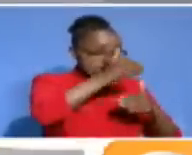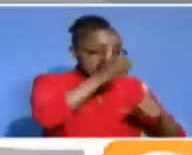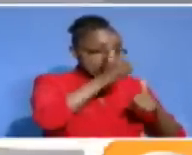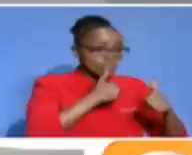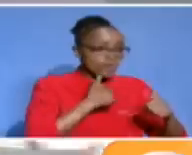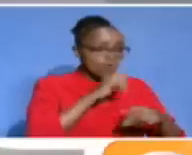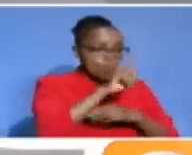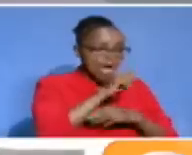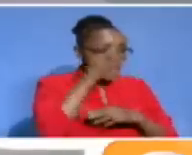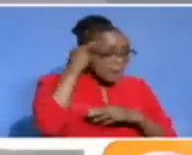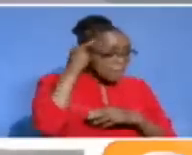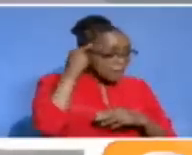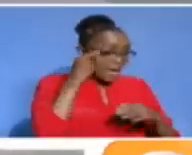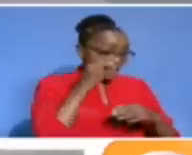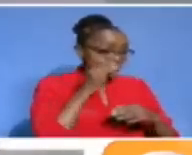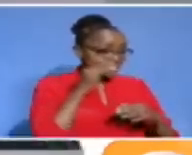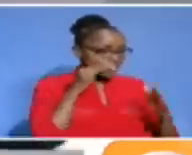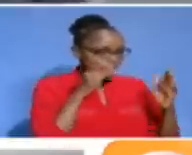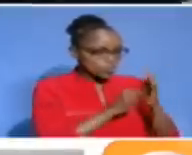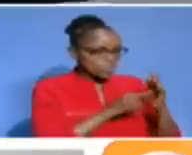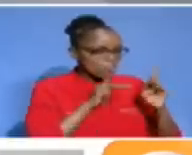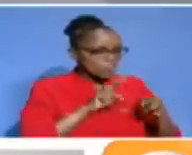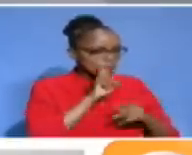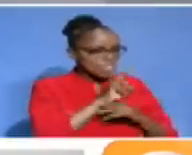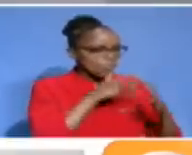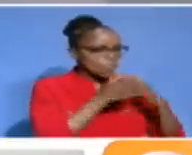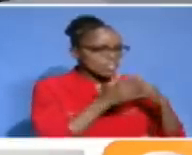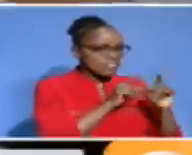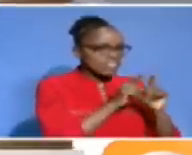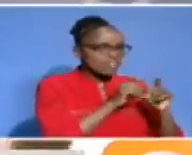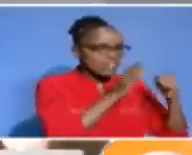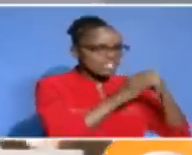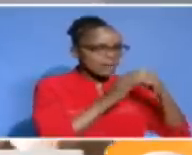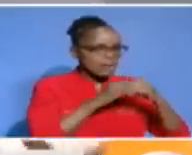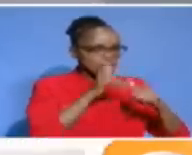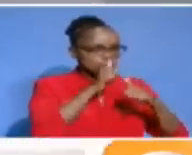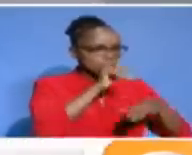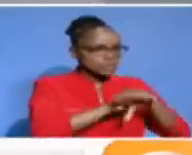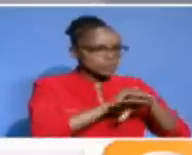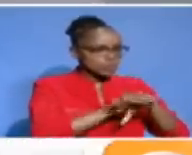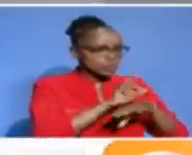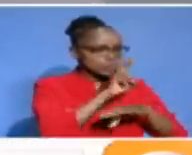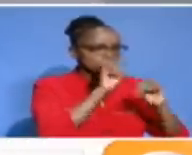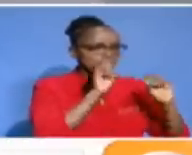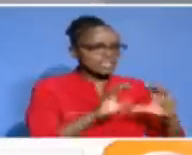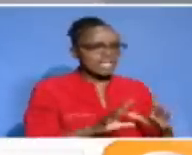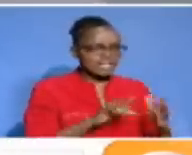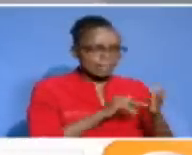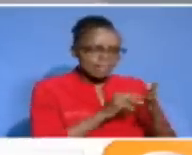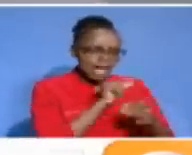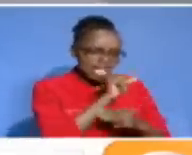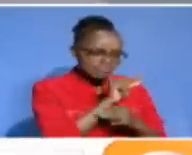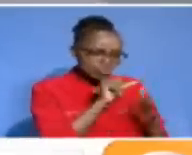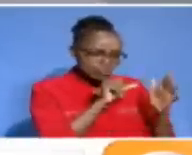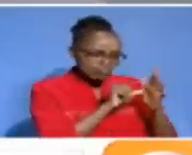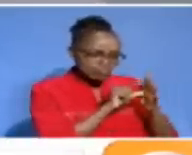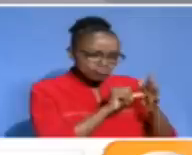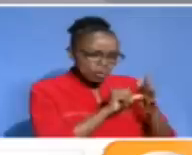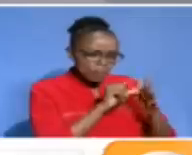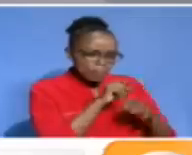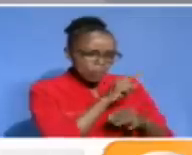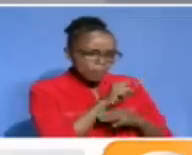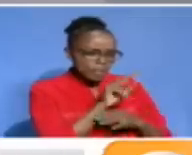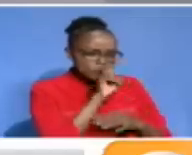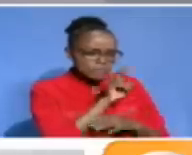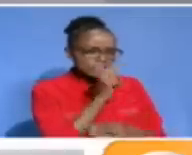one black dot is what people will see. Yeah. The rest, which is white 99.9%, we don't see. So I think as a